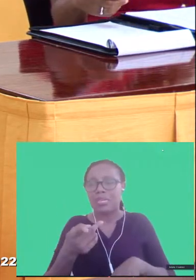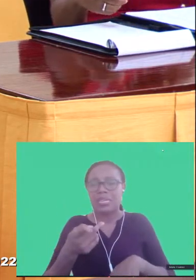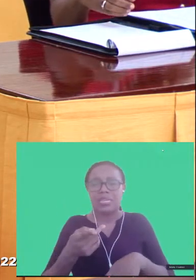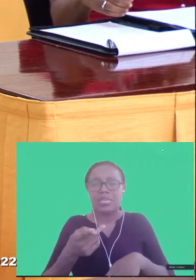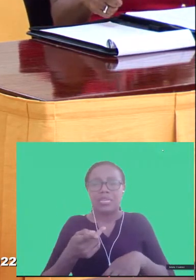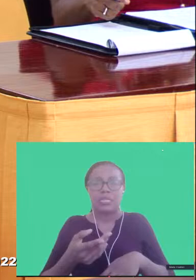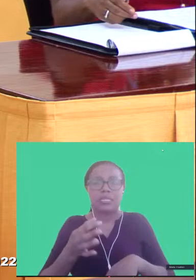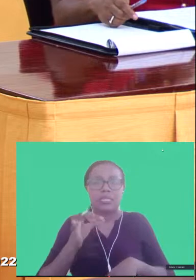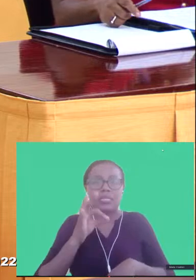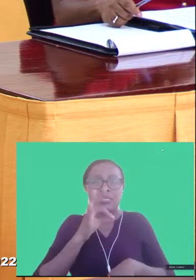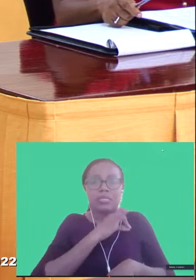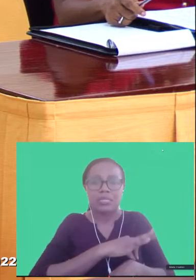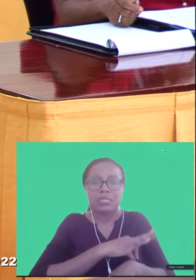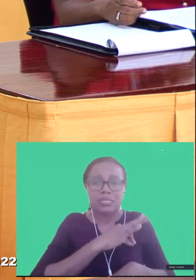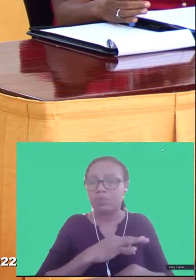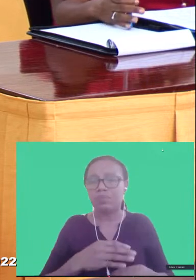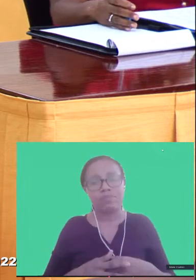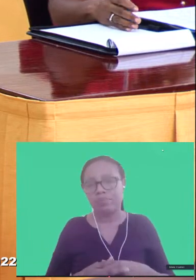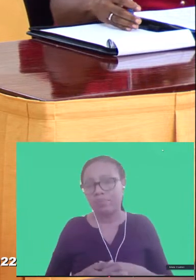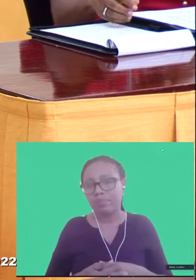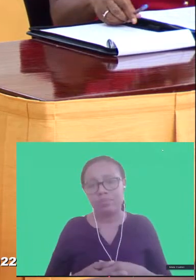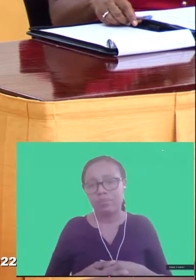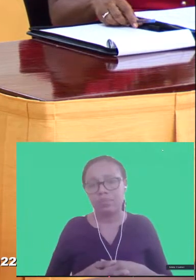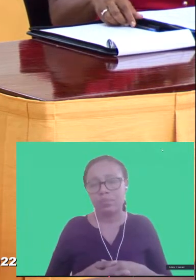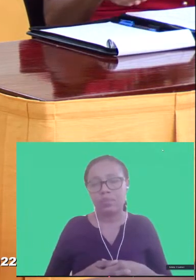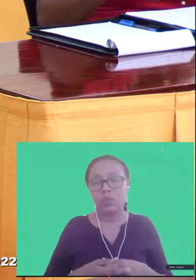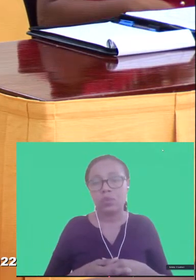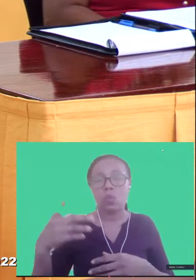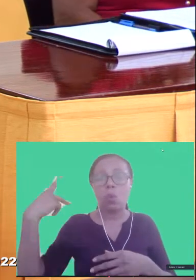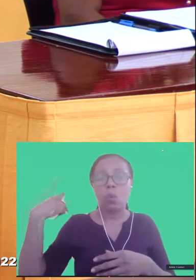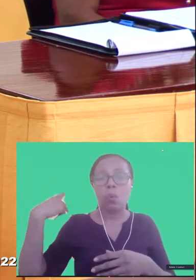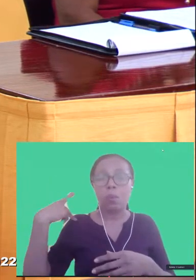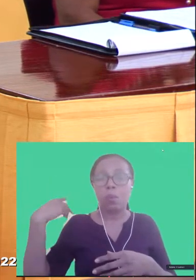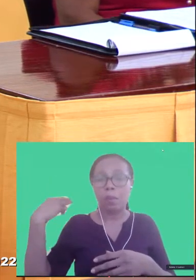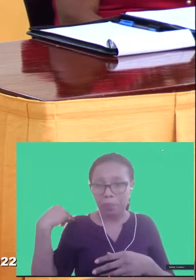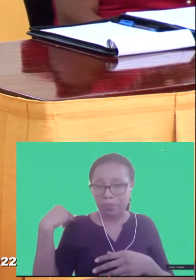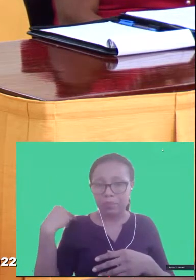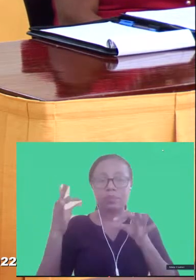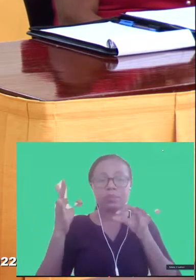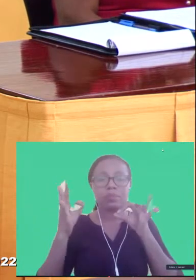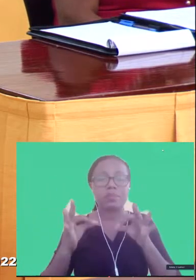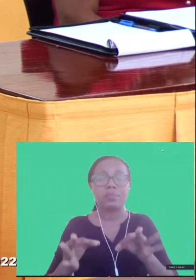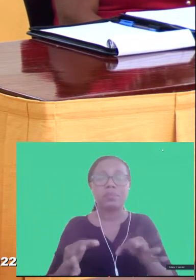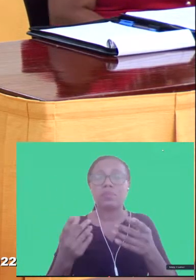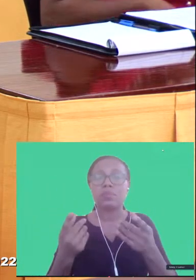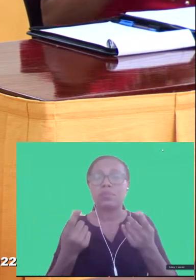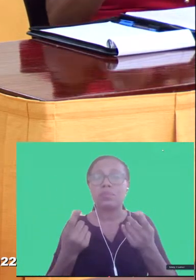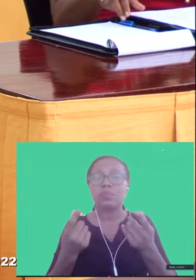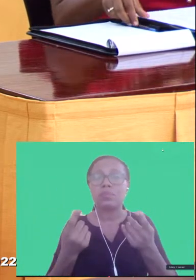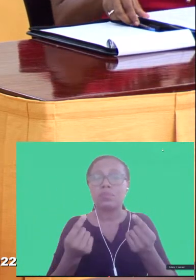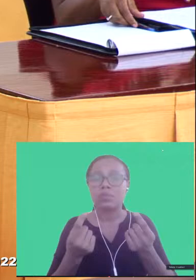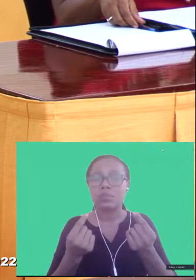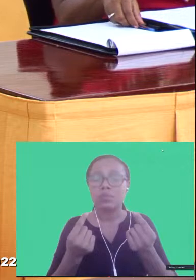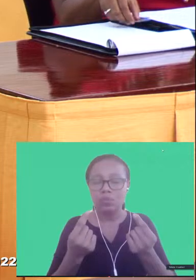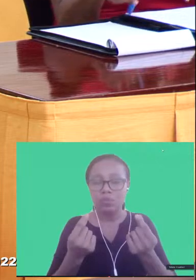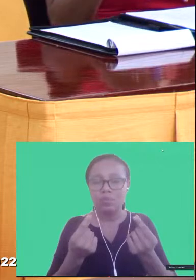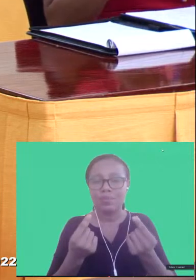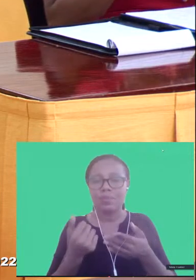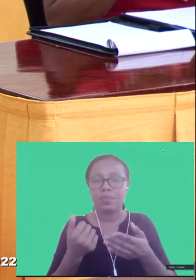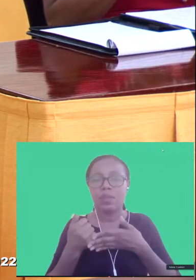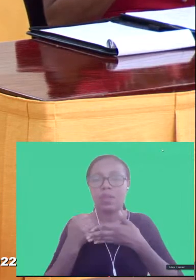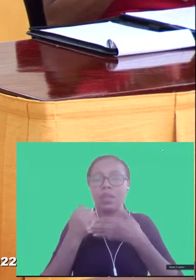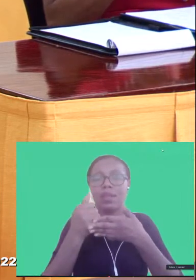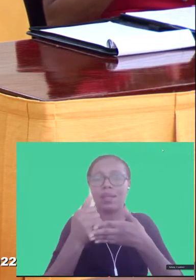to make an intervention, but we could not possibly calculate with certainty, and that's why I'm reluctant to use the